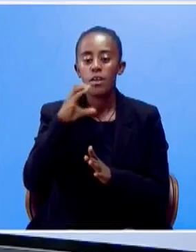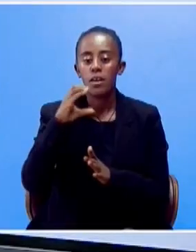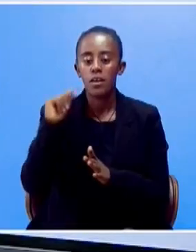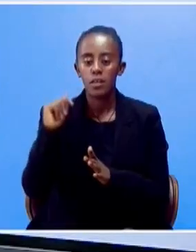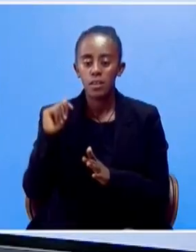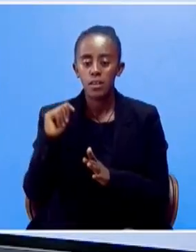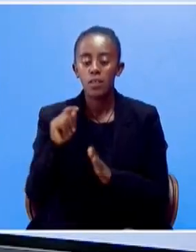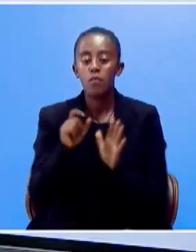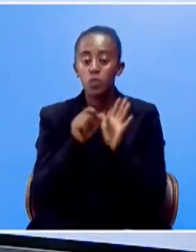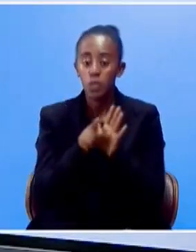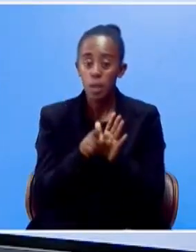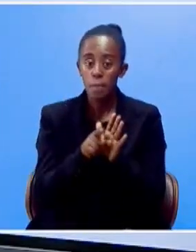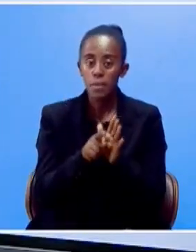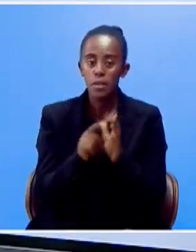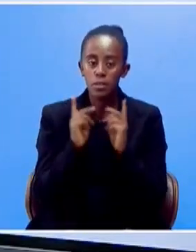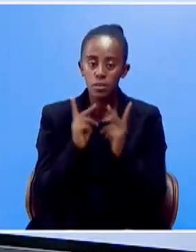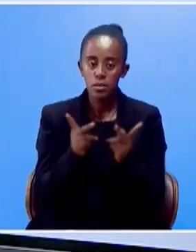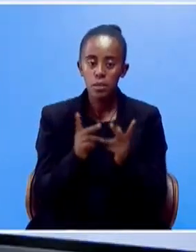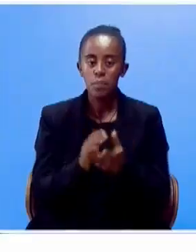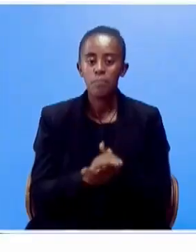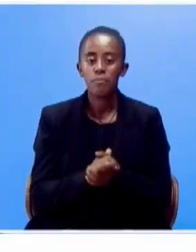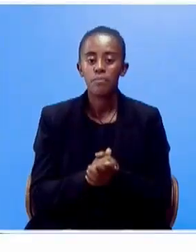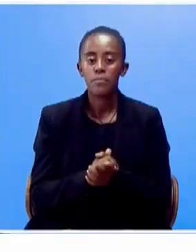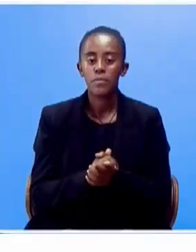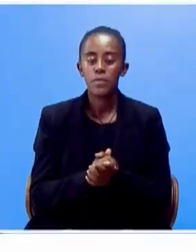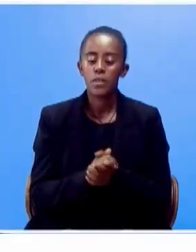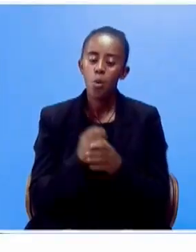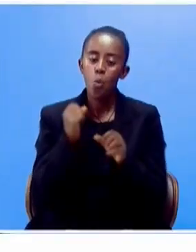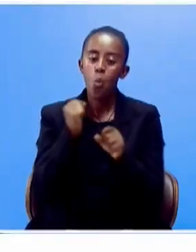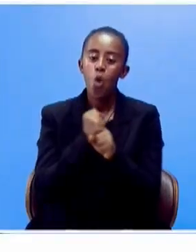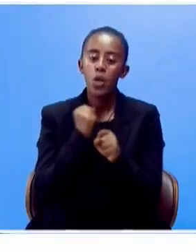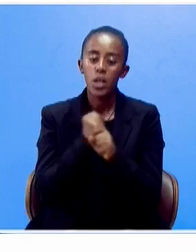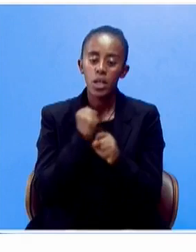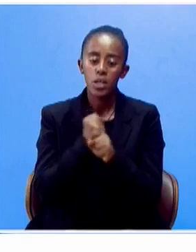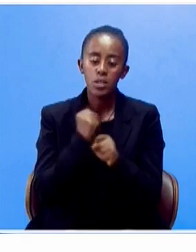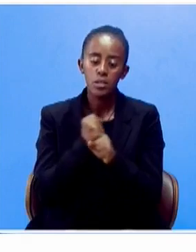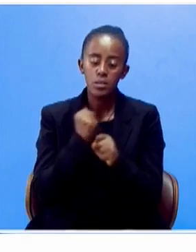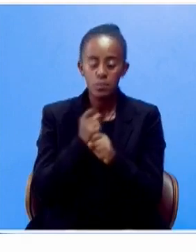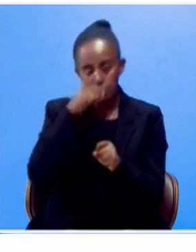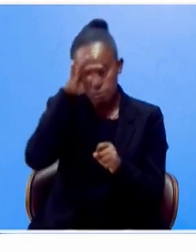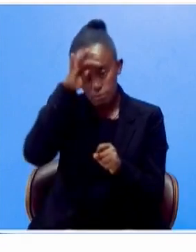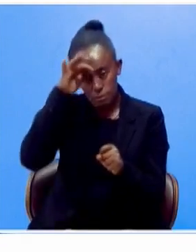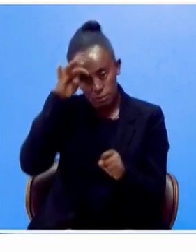For example, look. Working hard